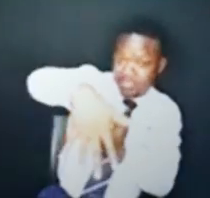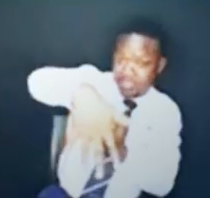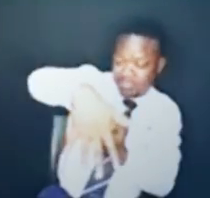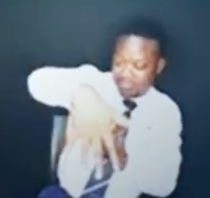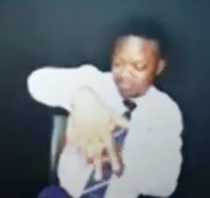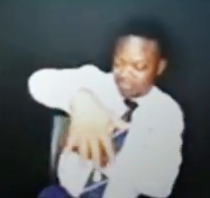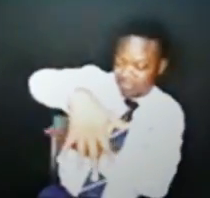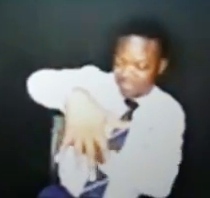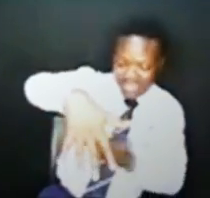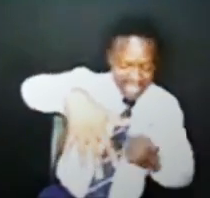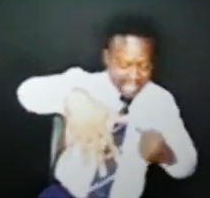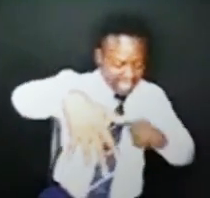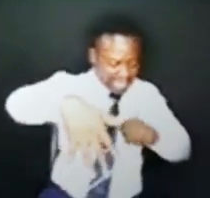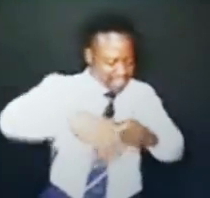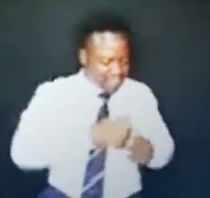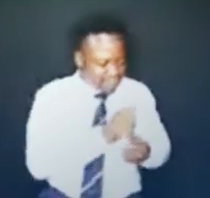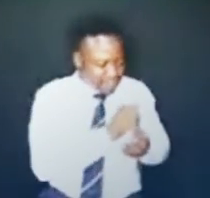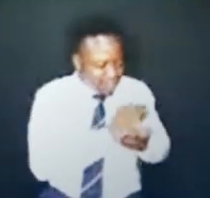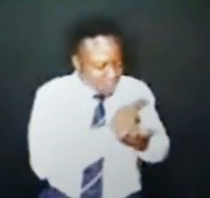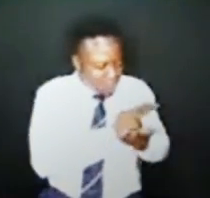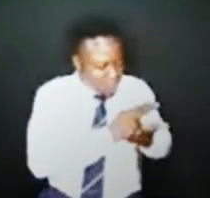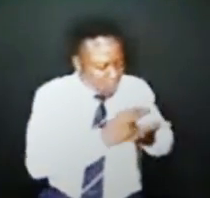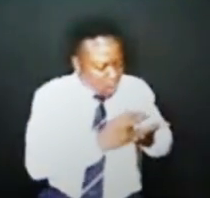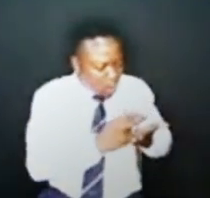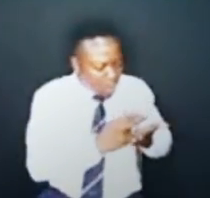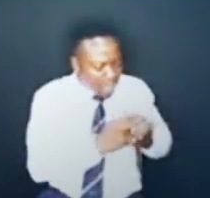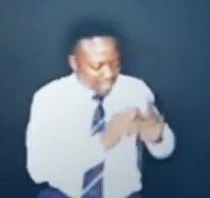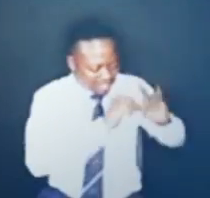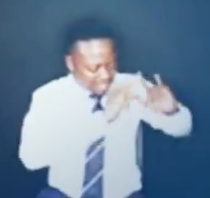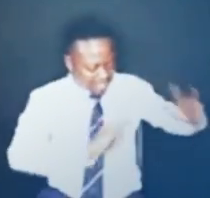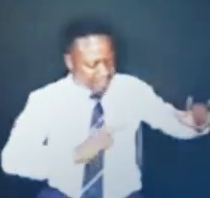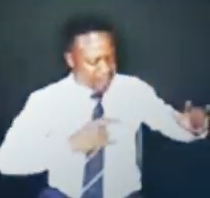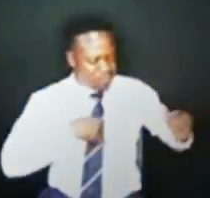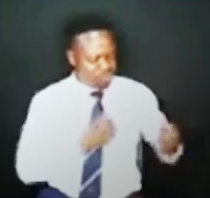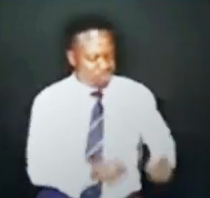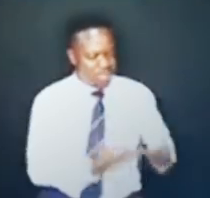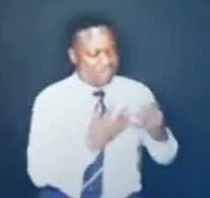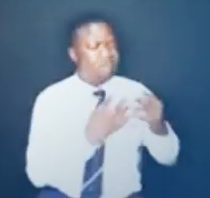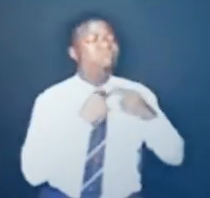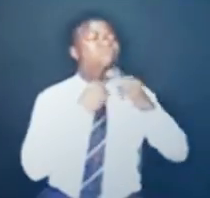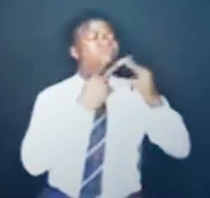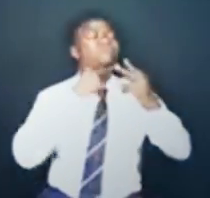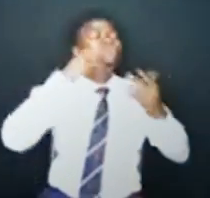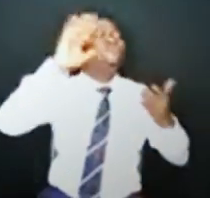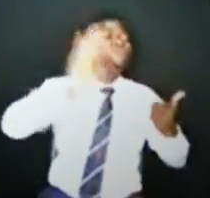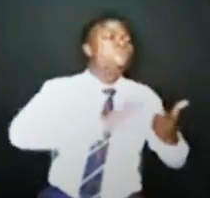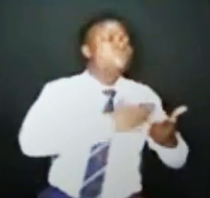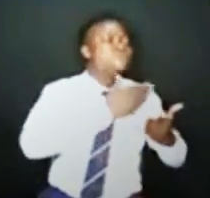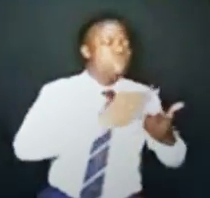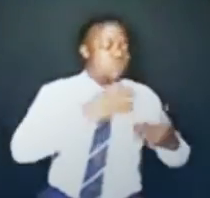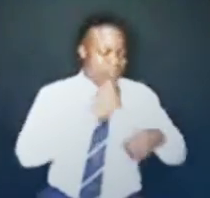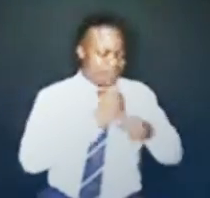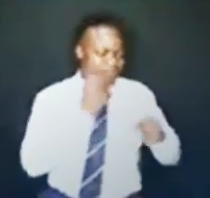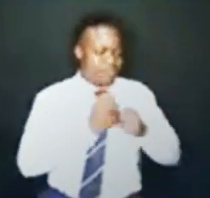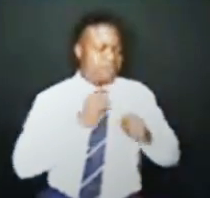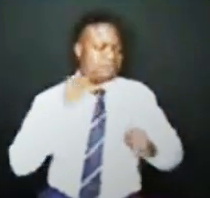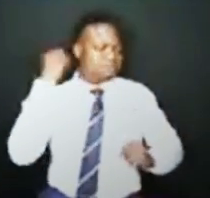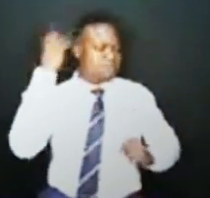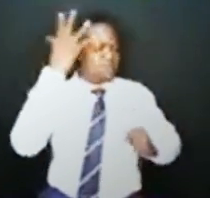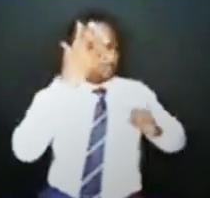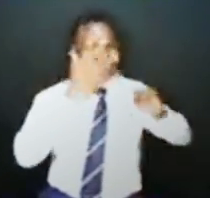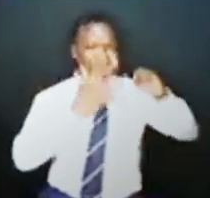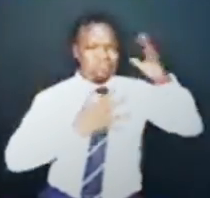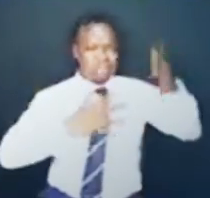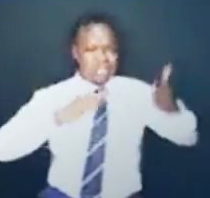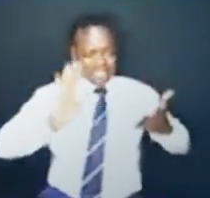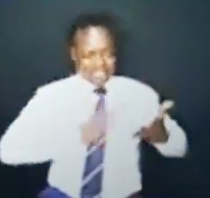sacred tent, I will sacrifice with shouts of joy. I will sing and make music to the Lord. Now, if he